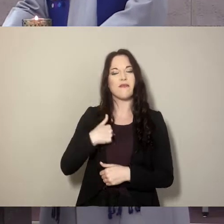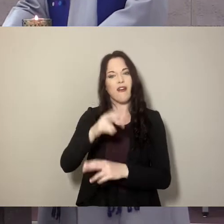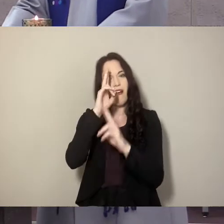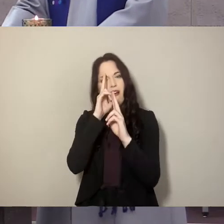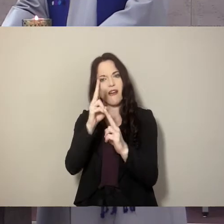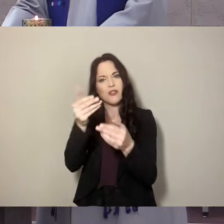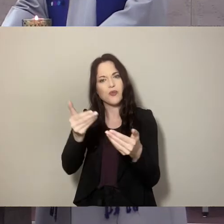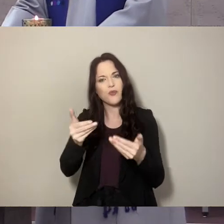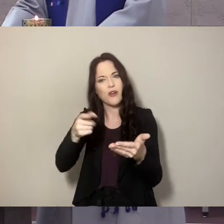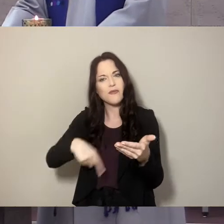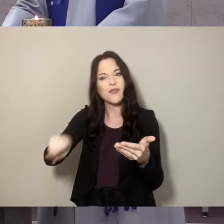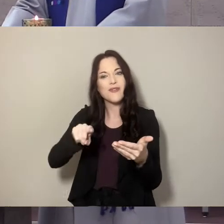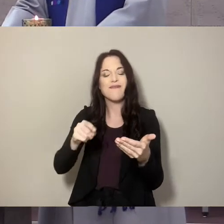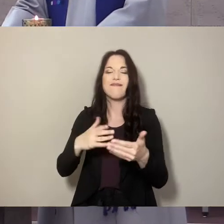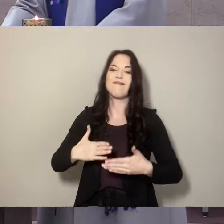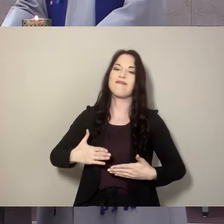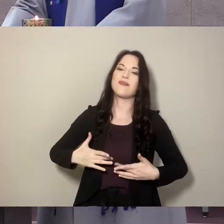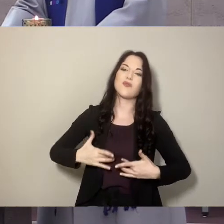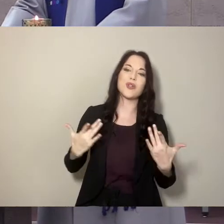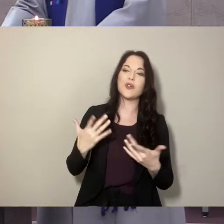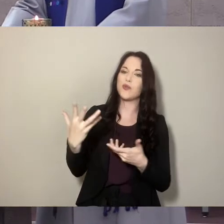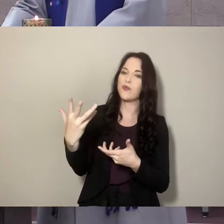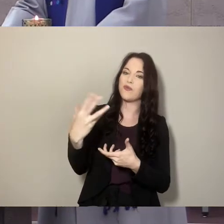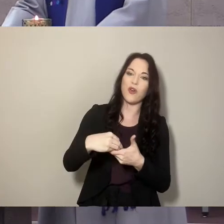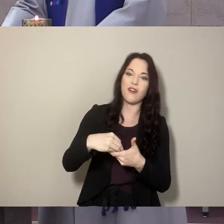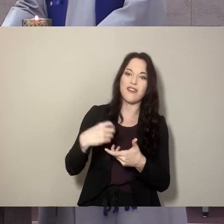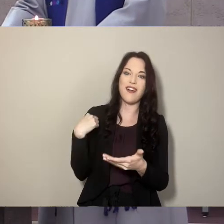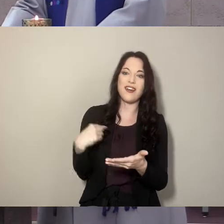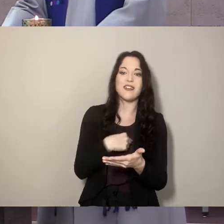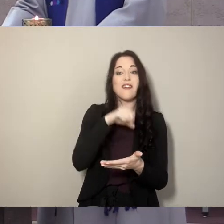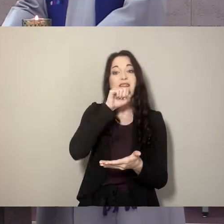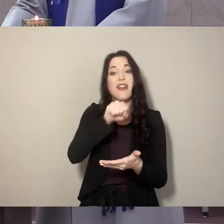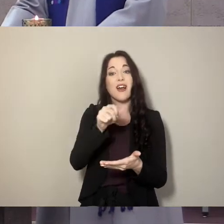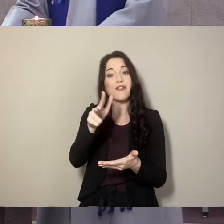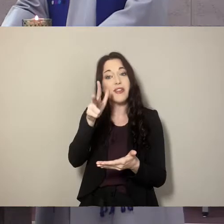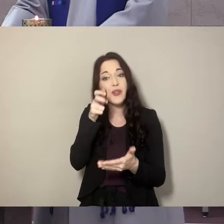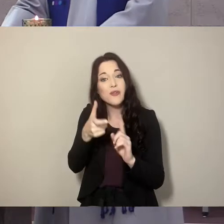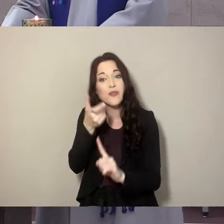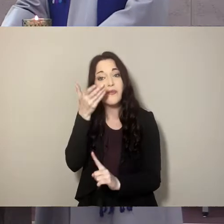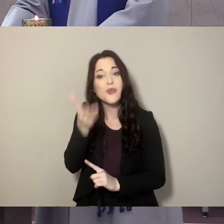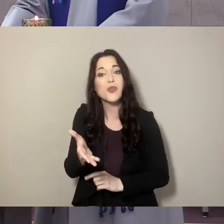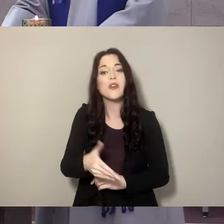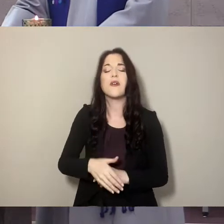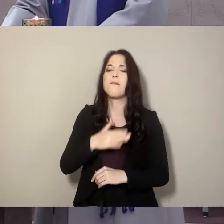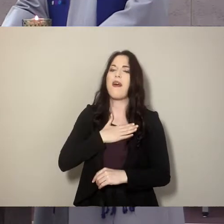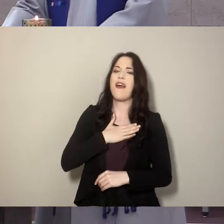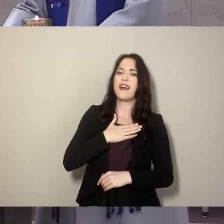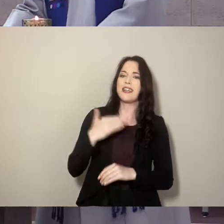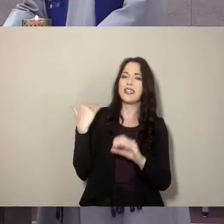to welcome you. So glad that you're here. I'd love to hear from you. My email is